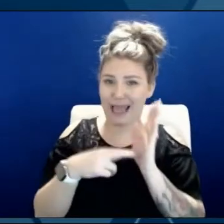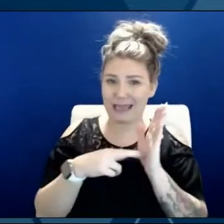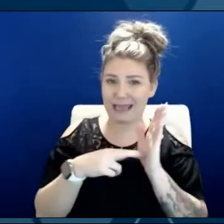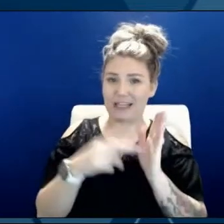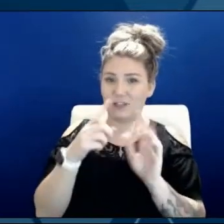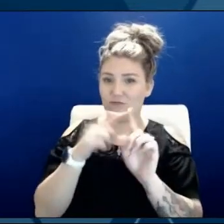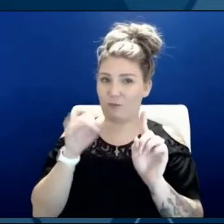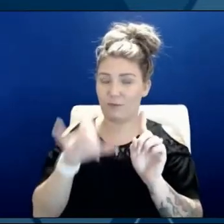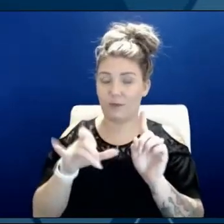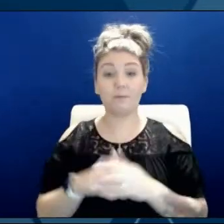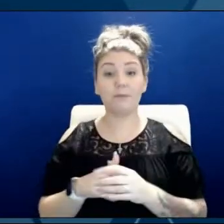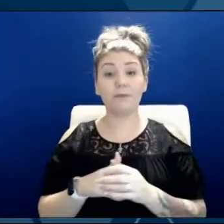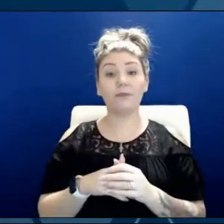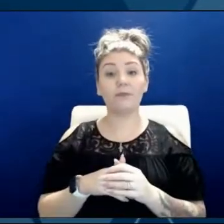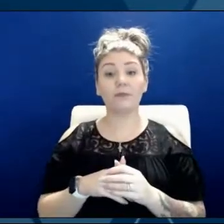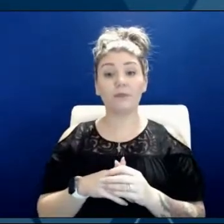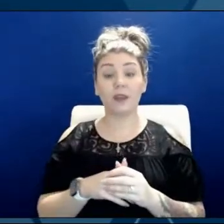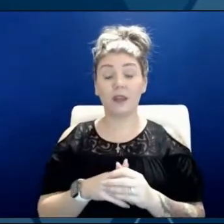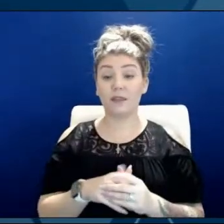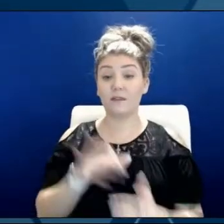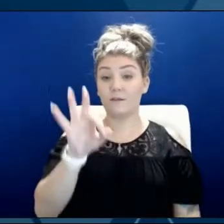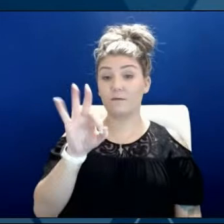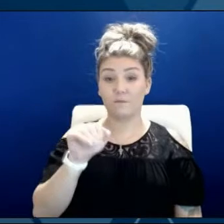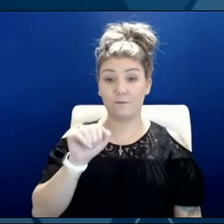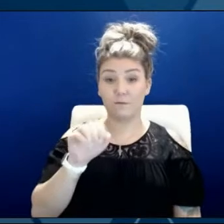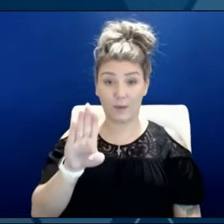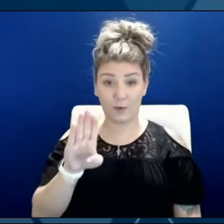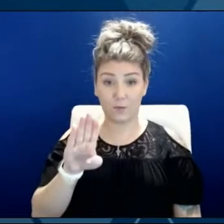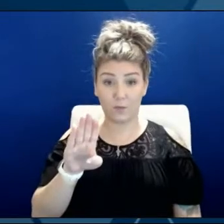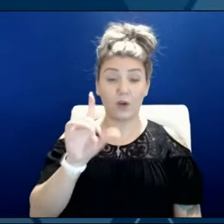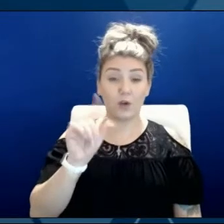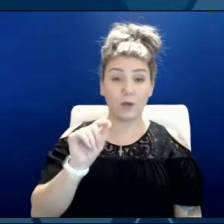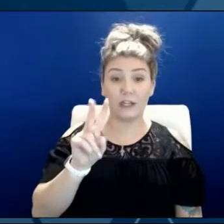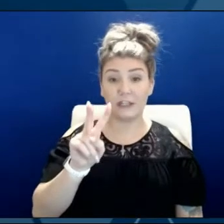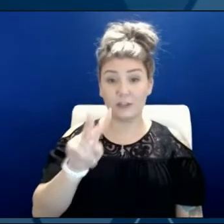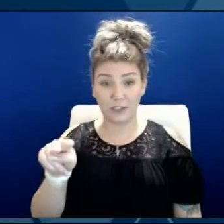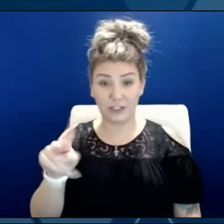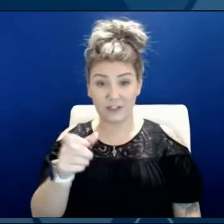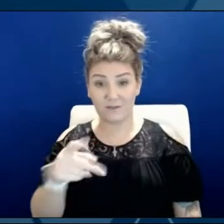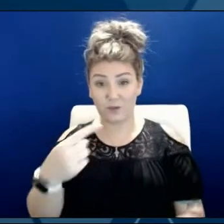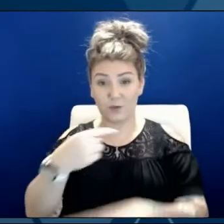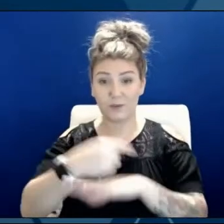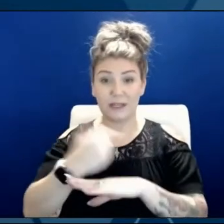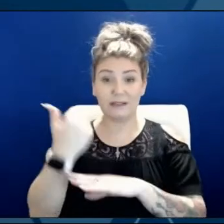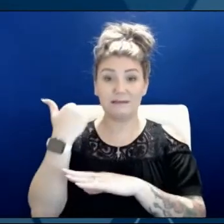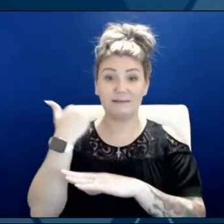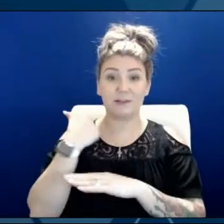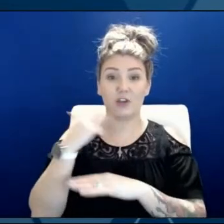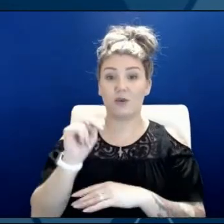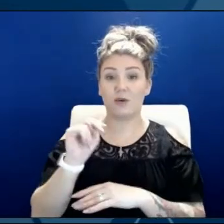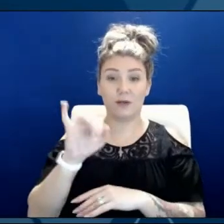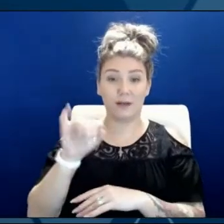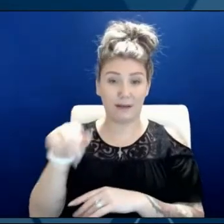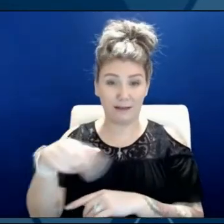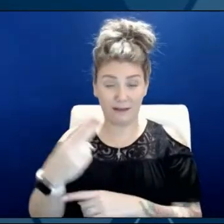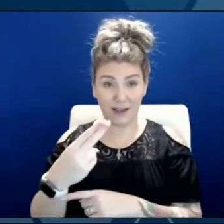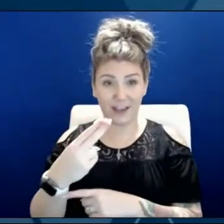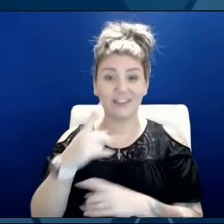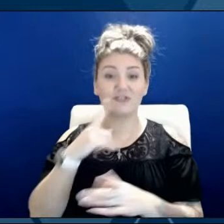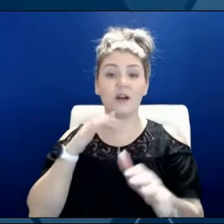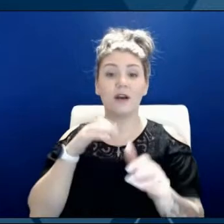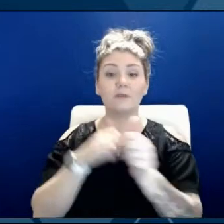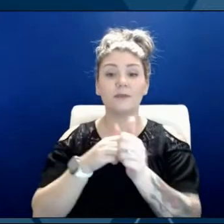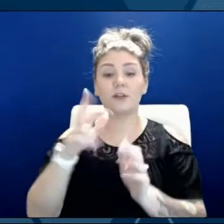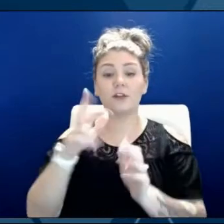late February of 2022, just a few days ago, the NIH COVID-19 treatment panel updated their guidelines